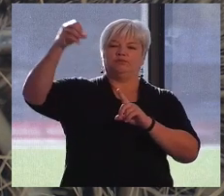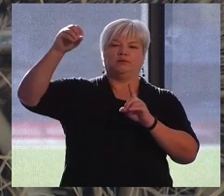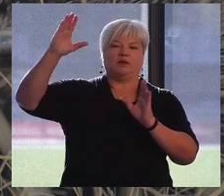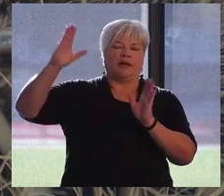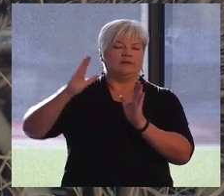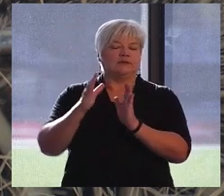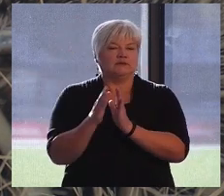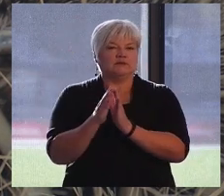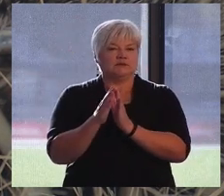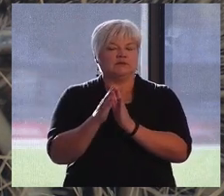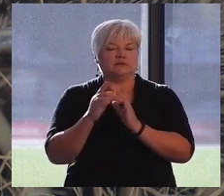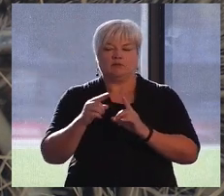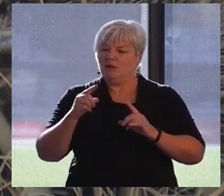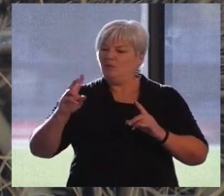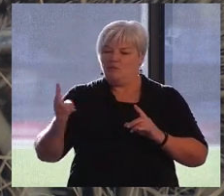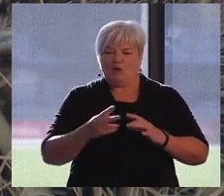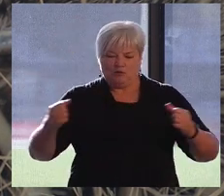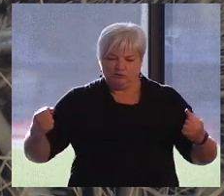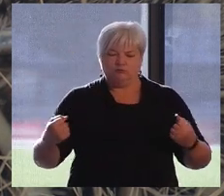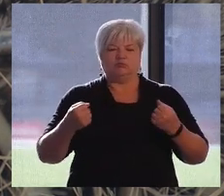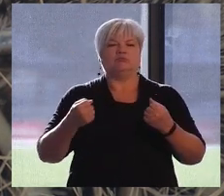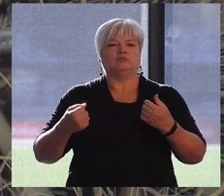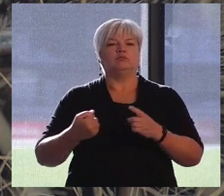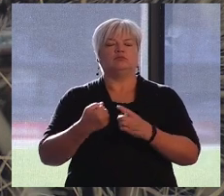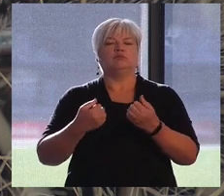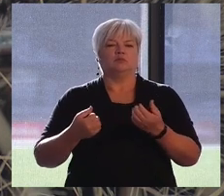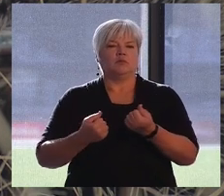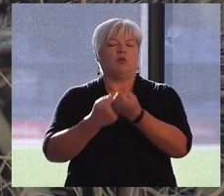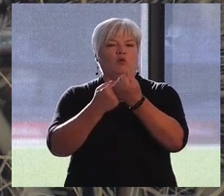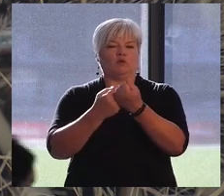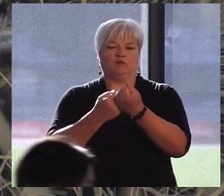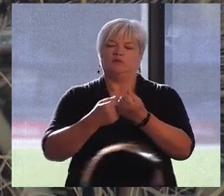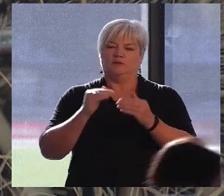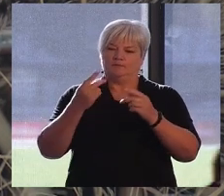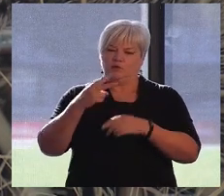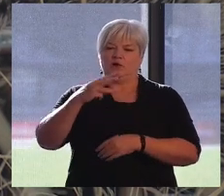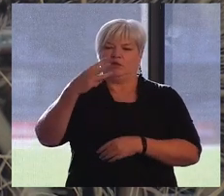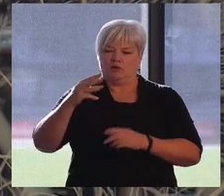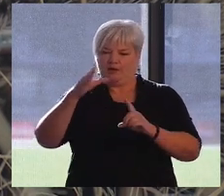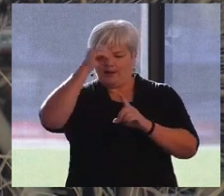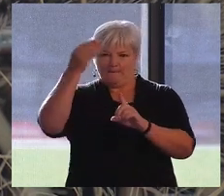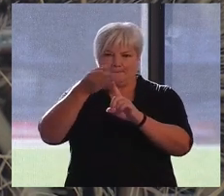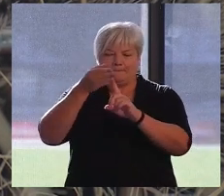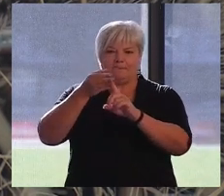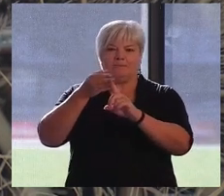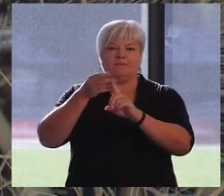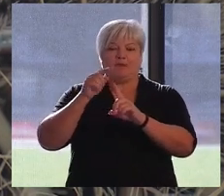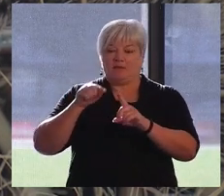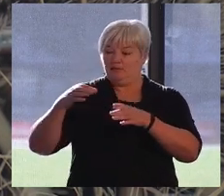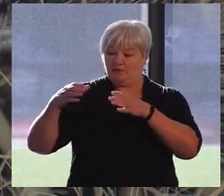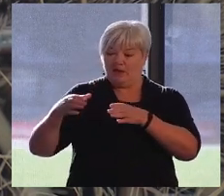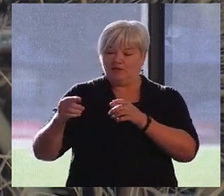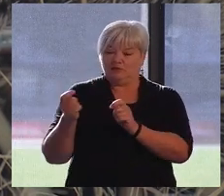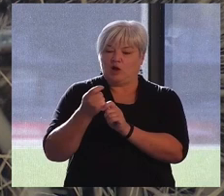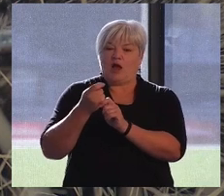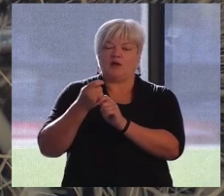solid target around 2030, and then the coalition introduced amendments to Labor's bill to actually ratchet up the ambition